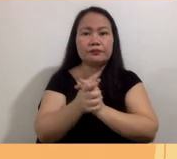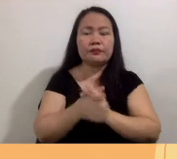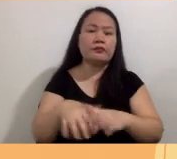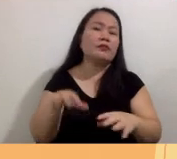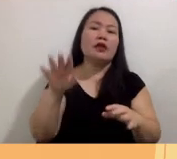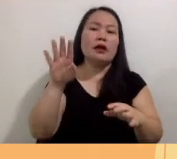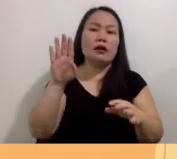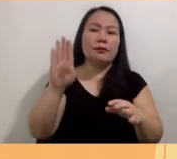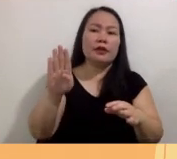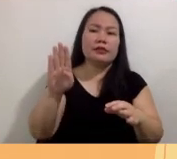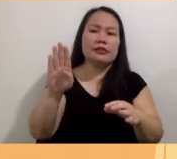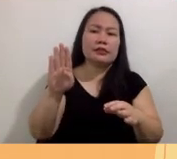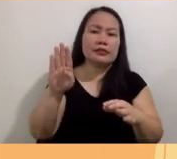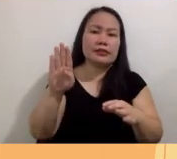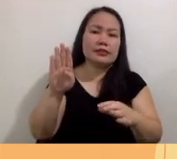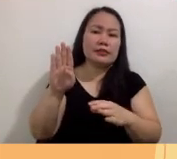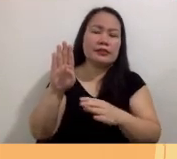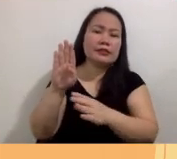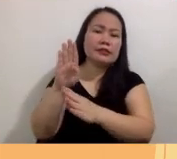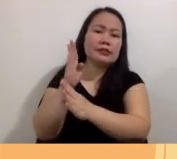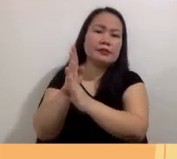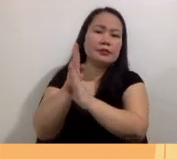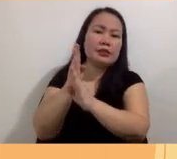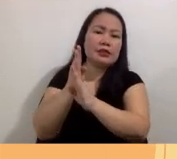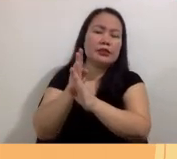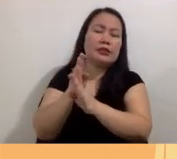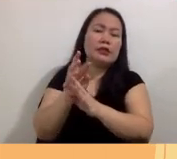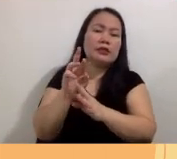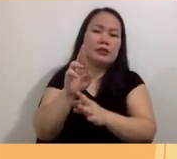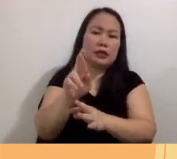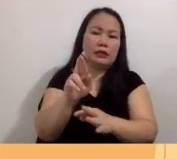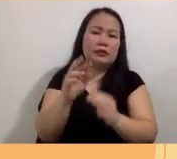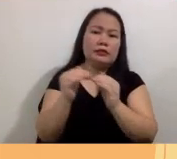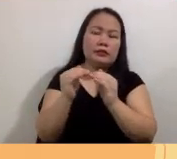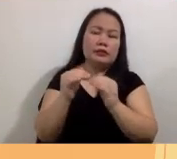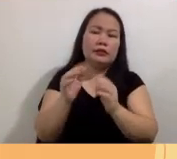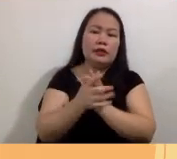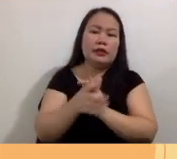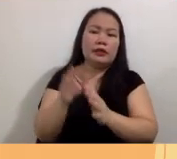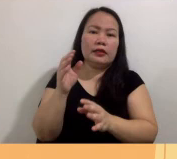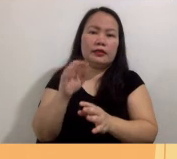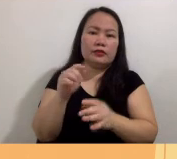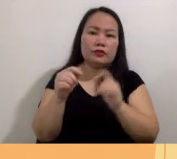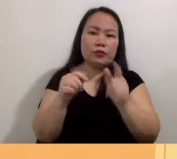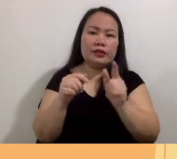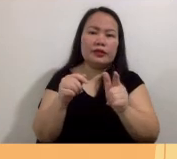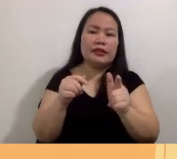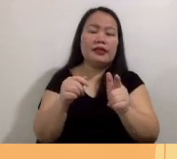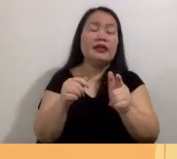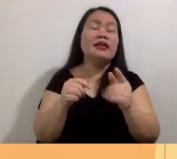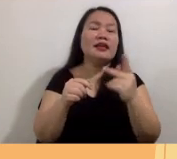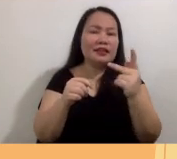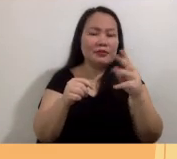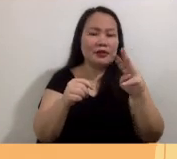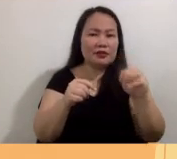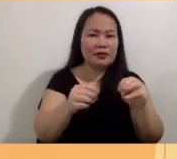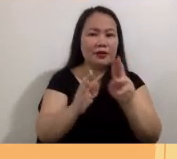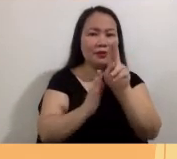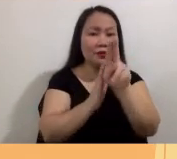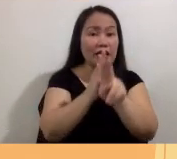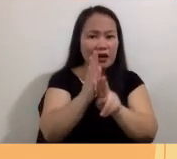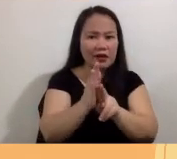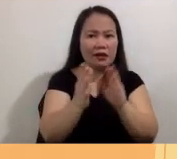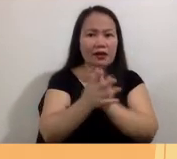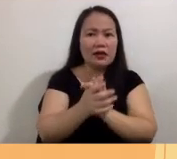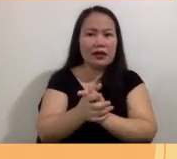ito siya, bus B is equal to R. So, the rate of bus B is 20 kilometers per hour. And the